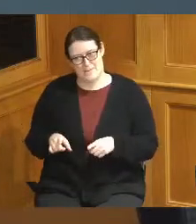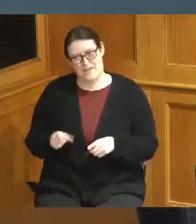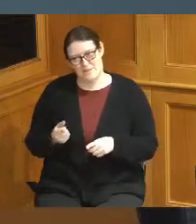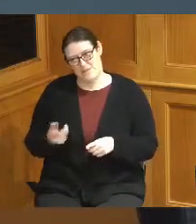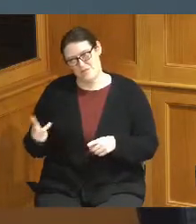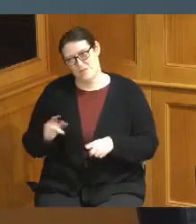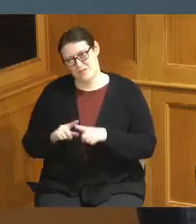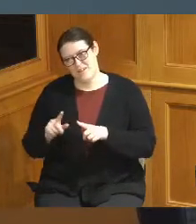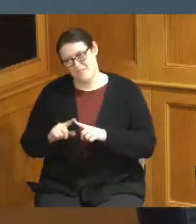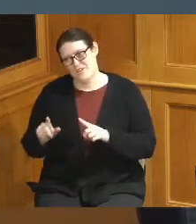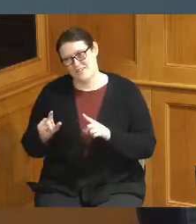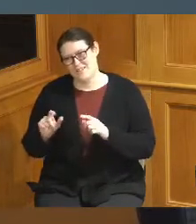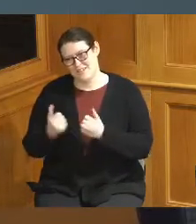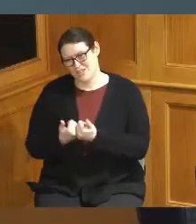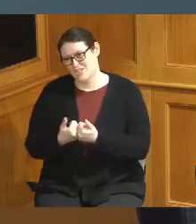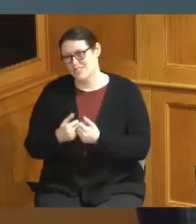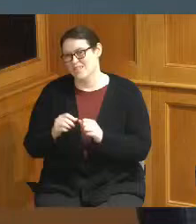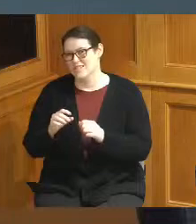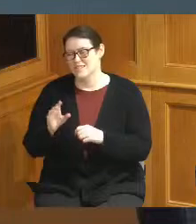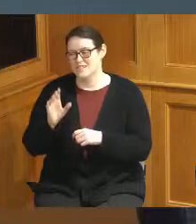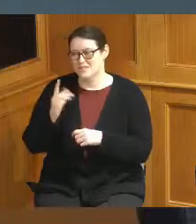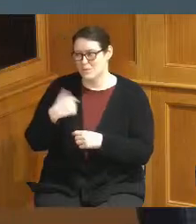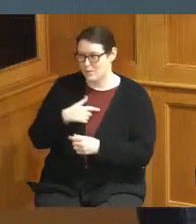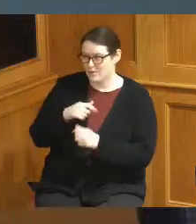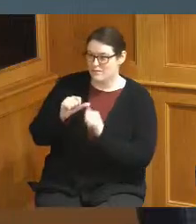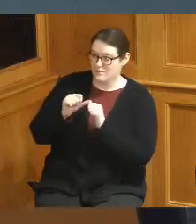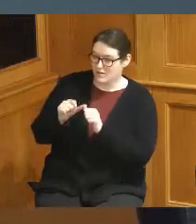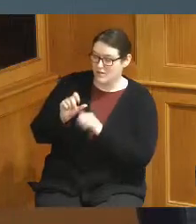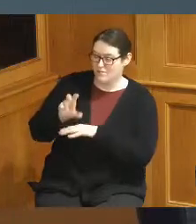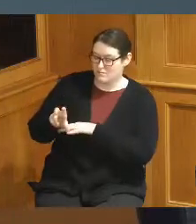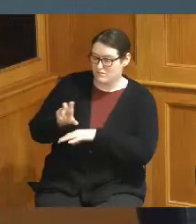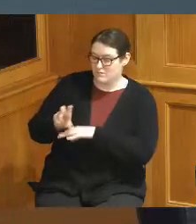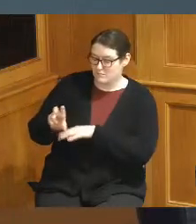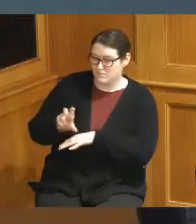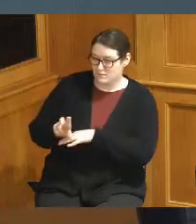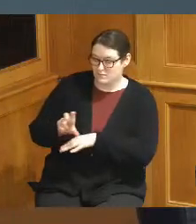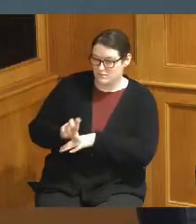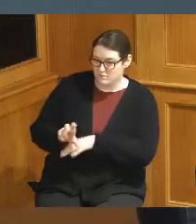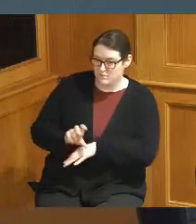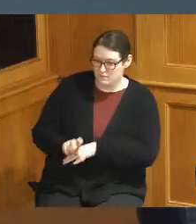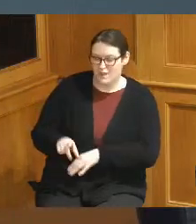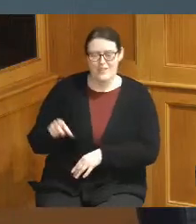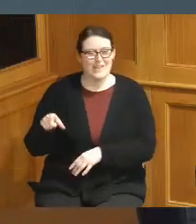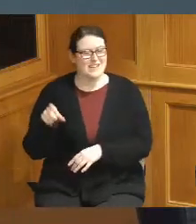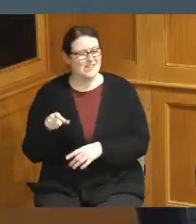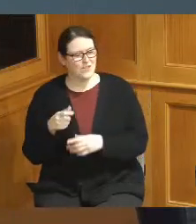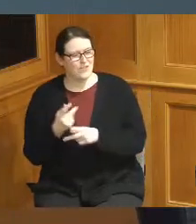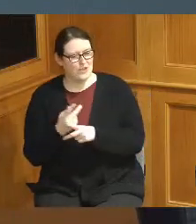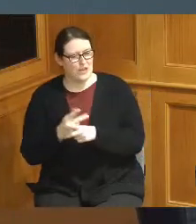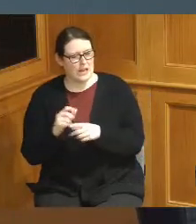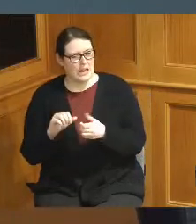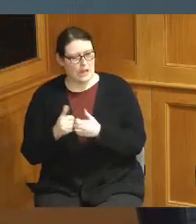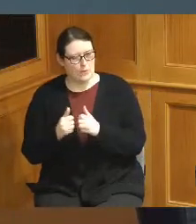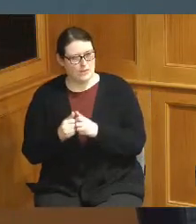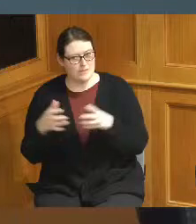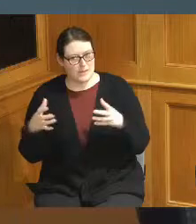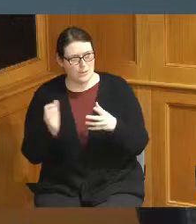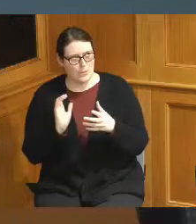they know the county is going to continue to give them money. At some point, they need to figure out how to expand without our